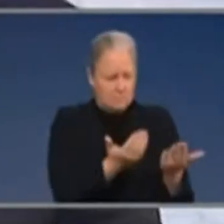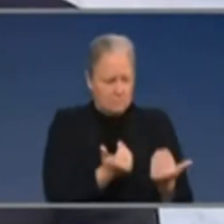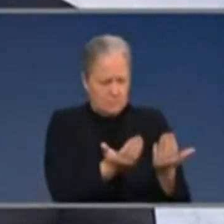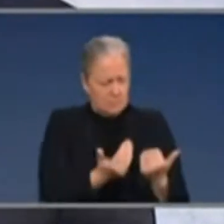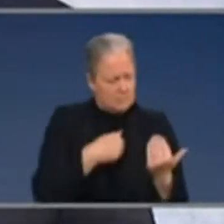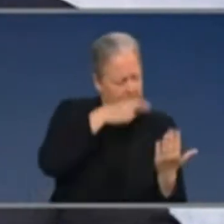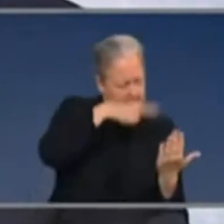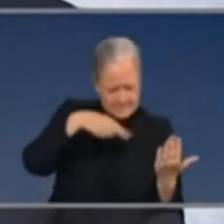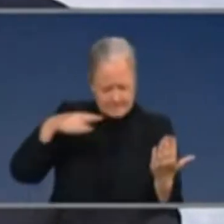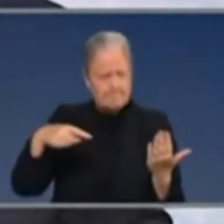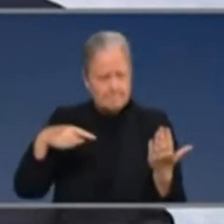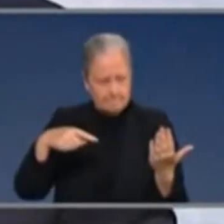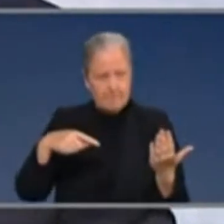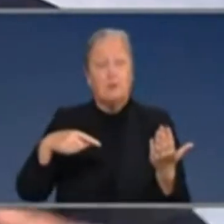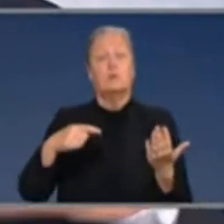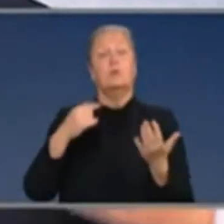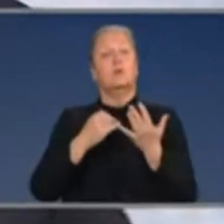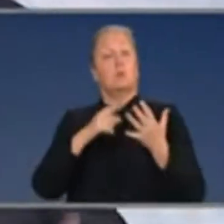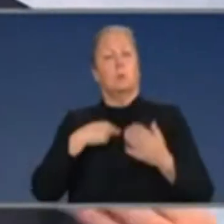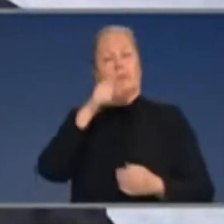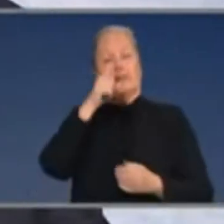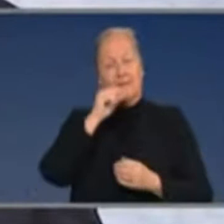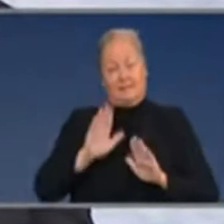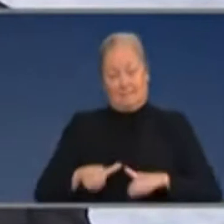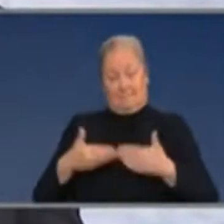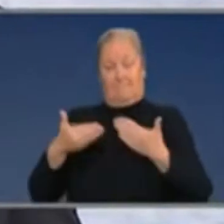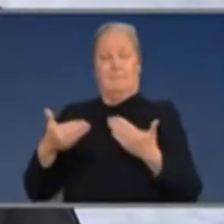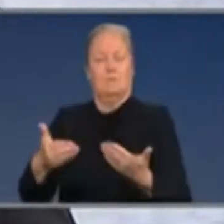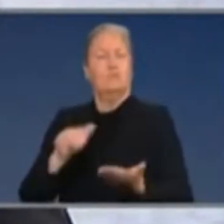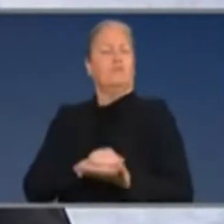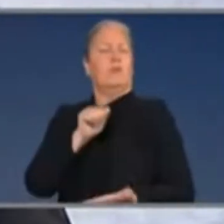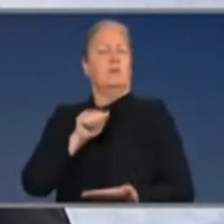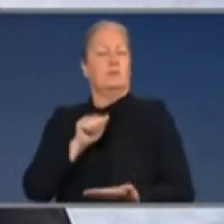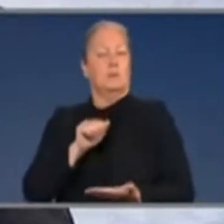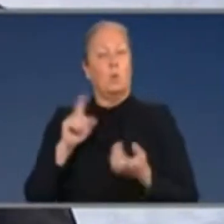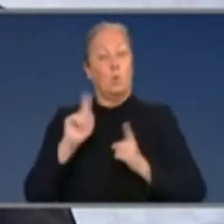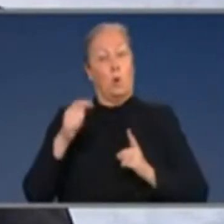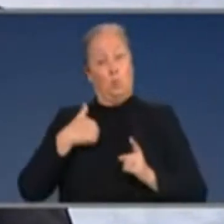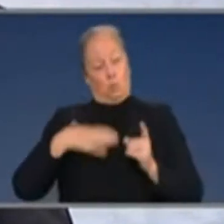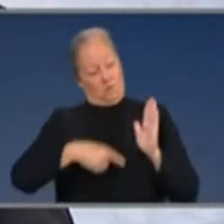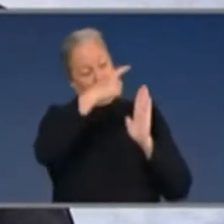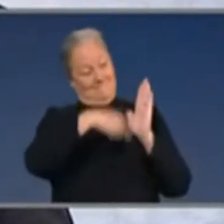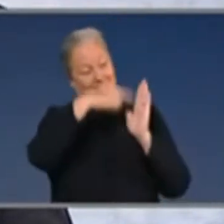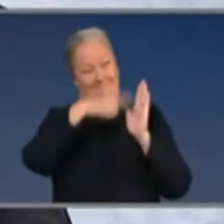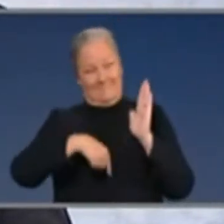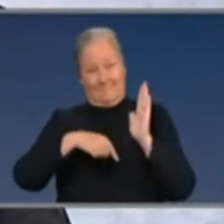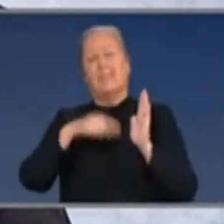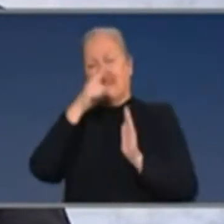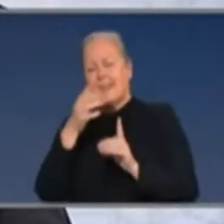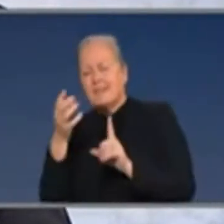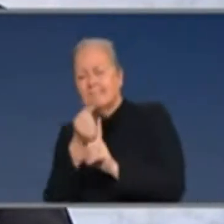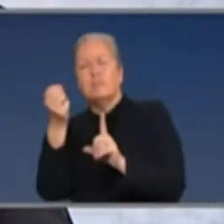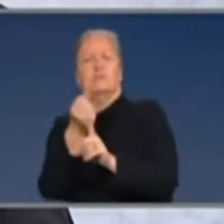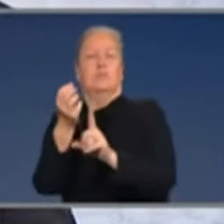and the right reporting that creates the transparency to drive the actions we're seeking to get